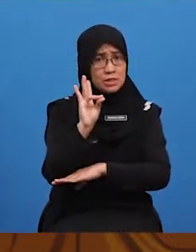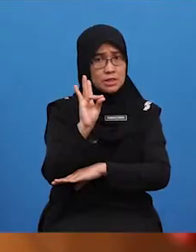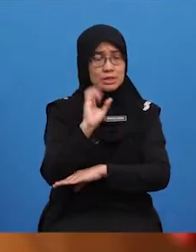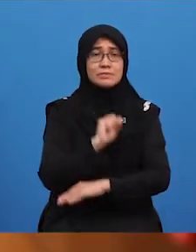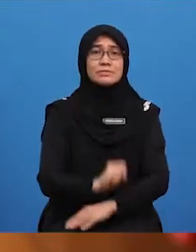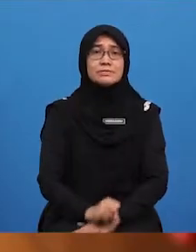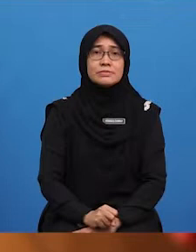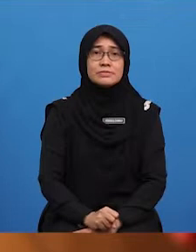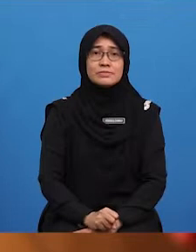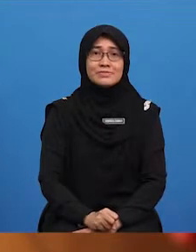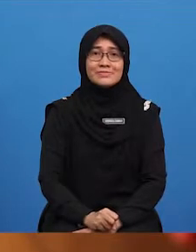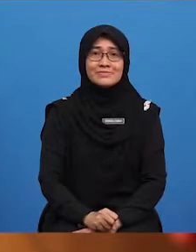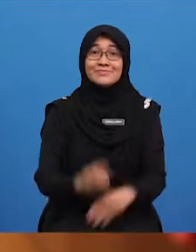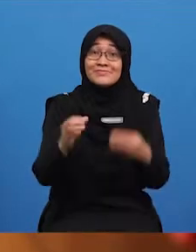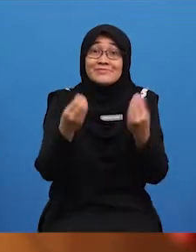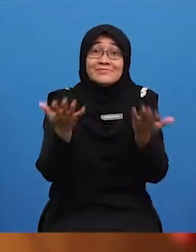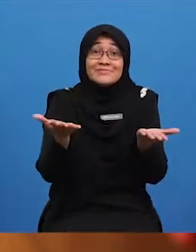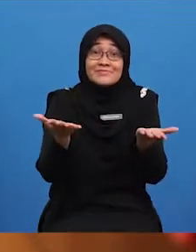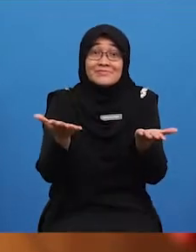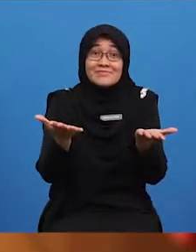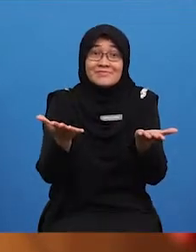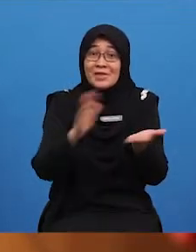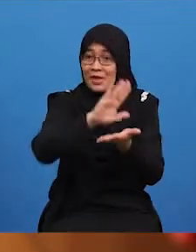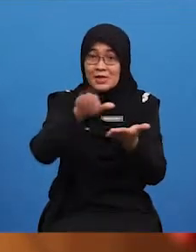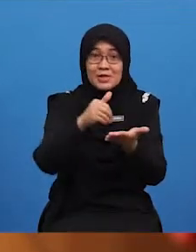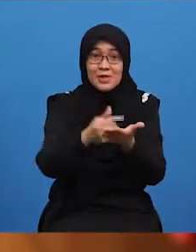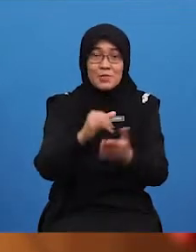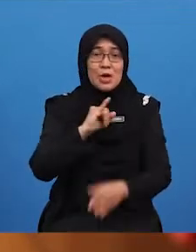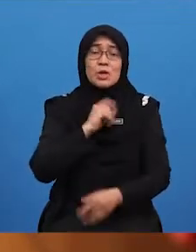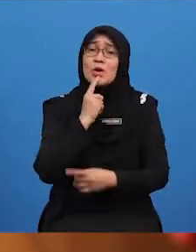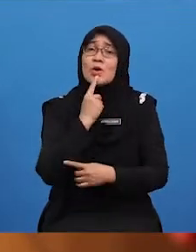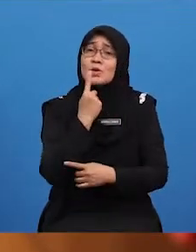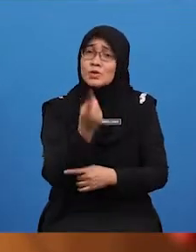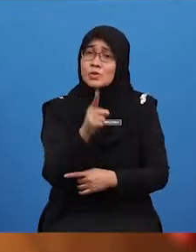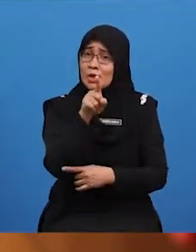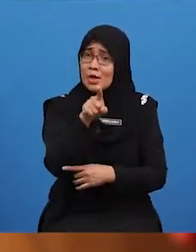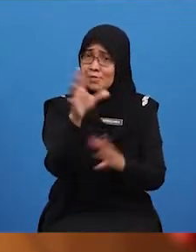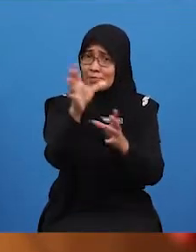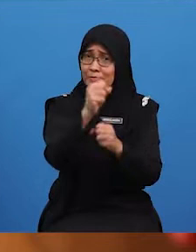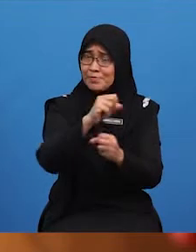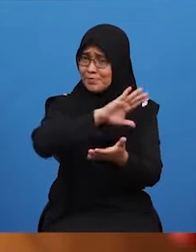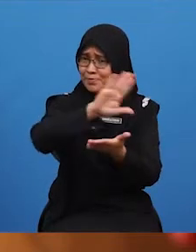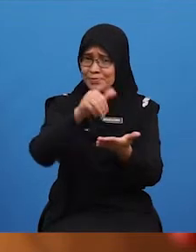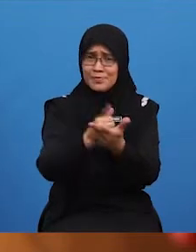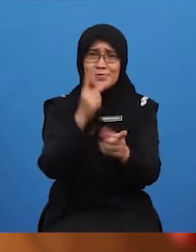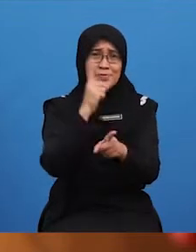7:10. How about you, boys and girls at home? I'm very sure you've got it right